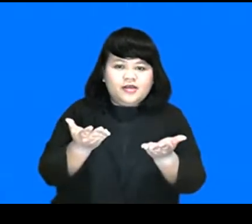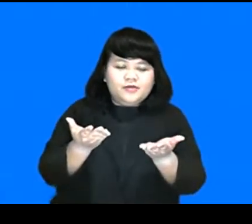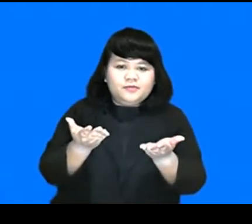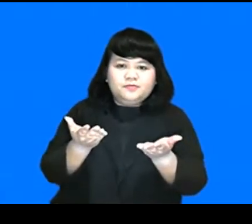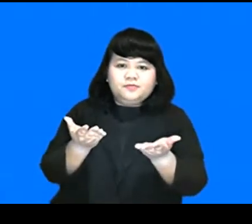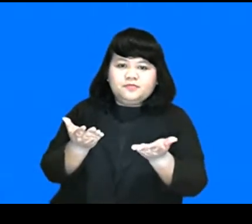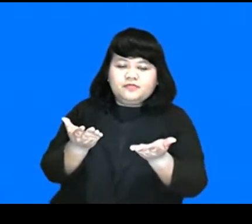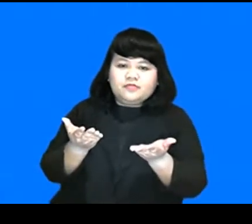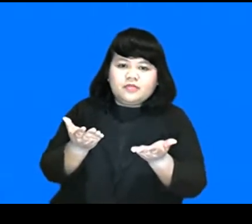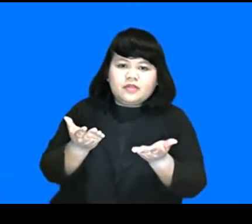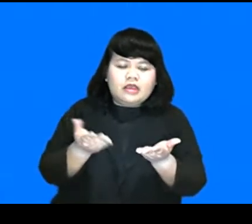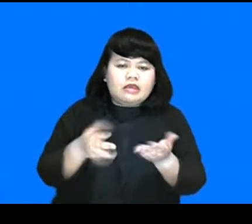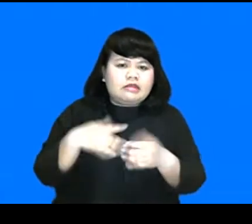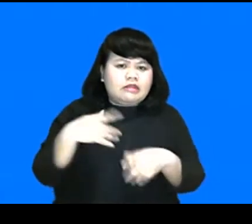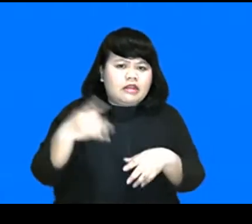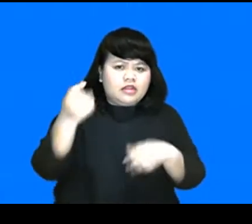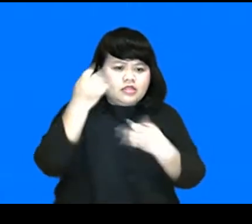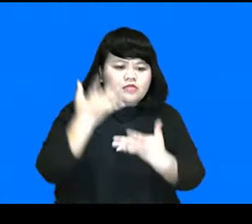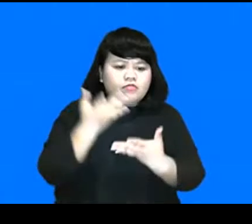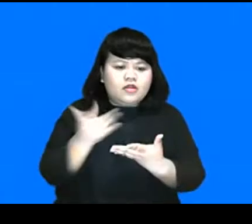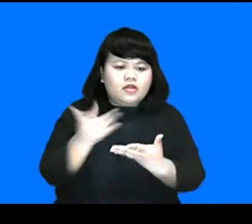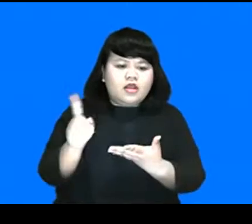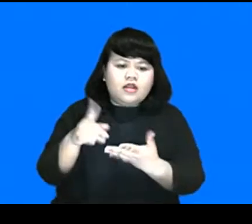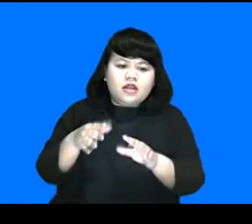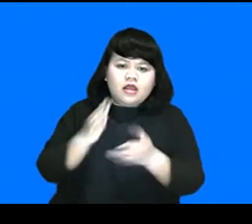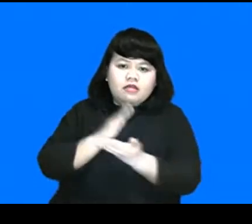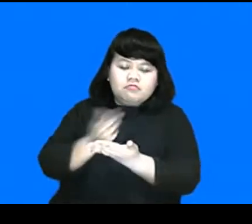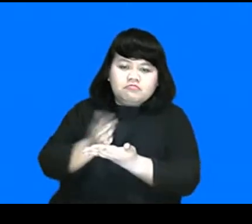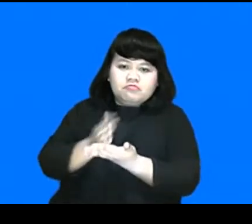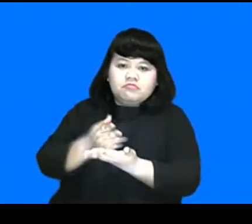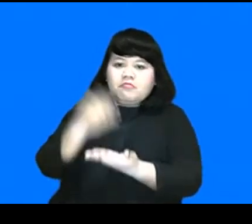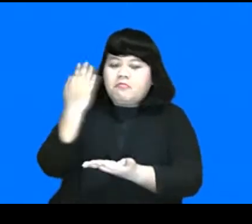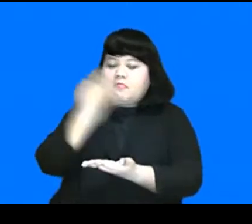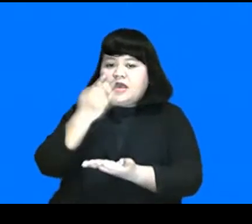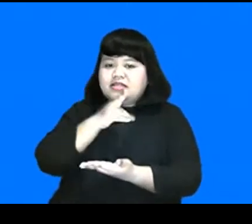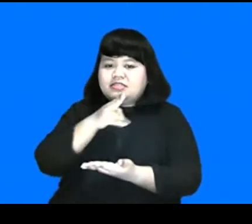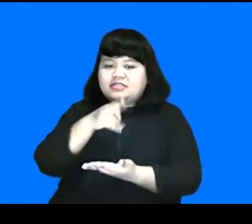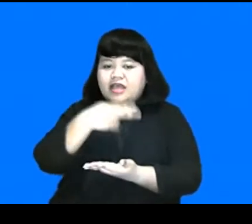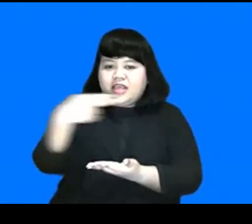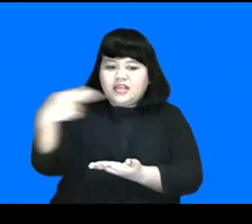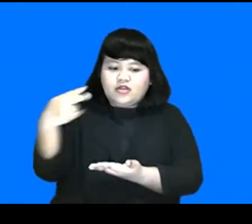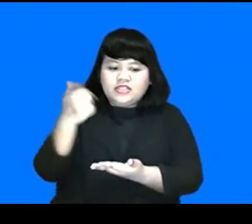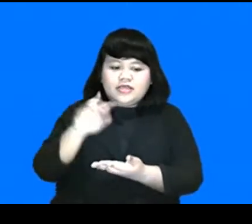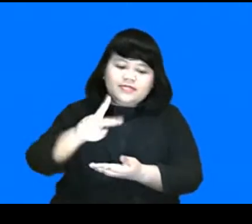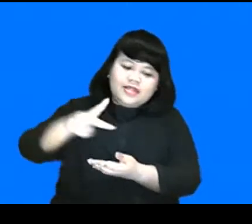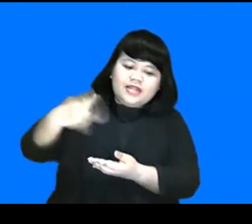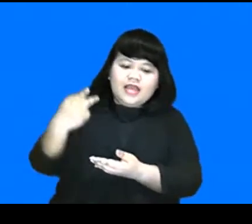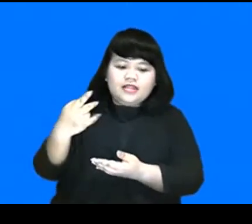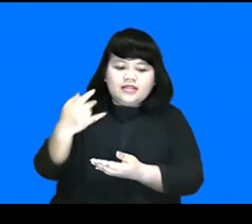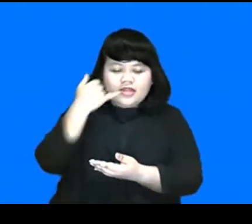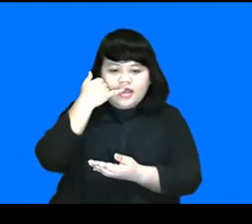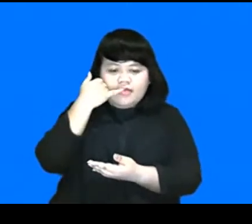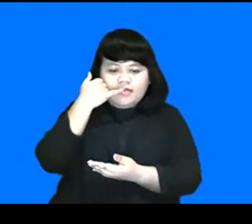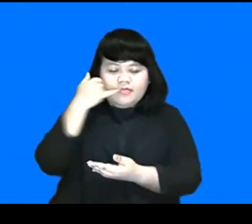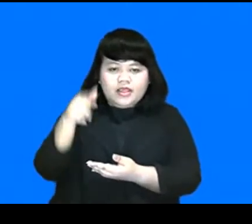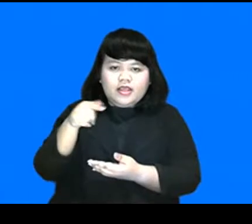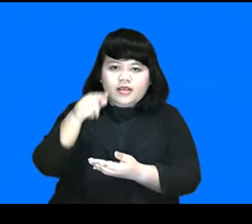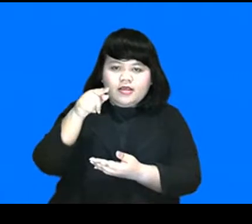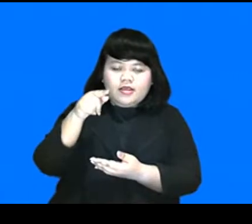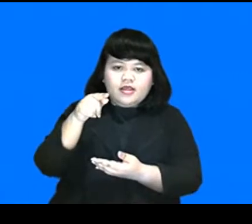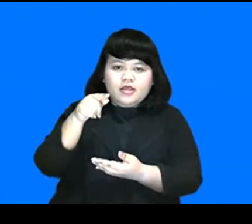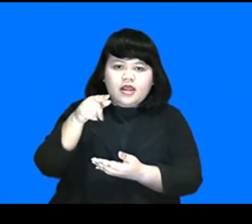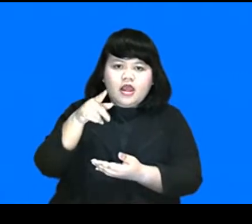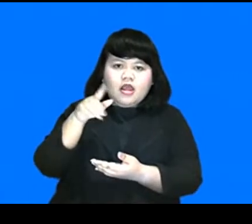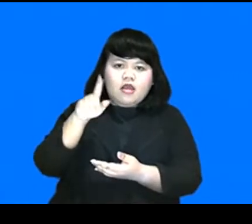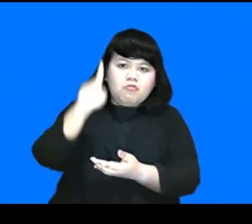Just a quick note, if anybody wants interpretation in Bahasa, you can scan this code in your phone. If you need interpretation in Bahasa, we have